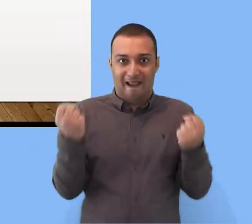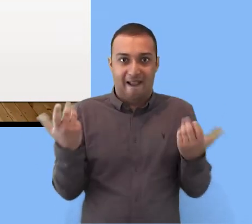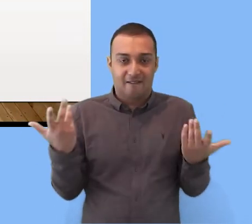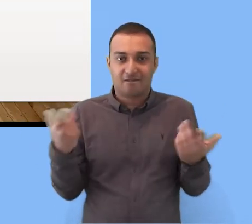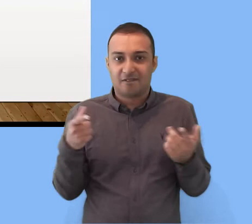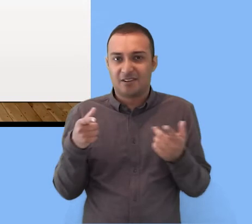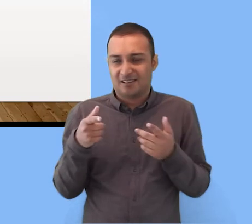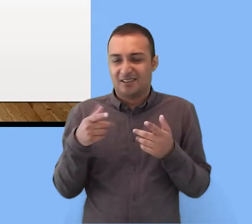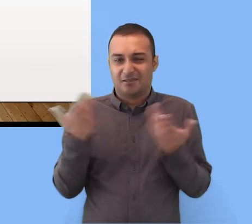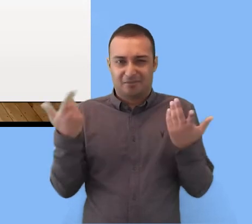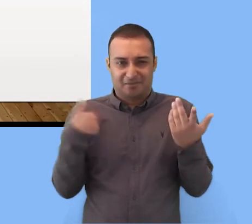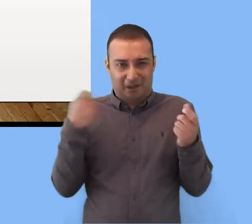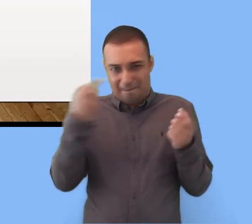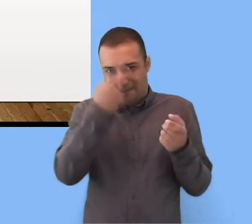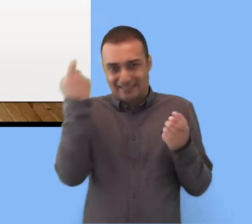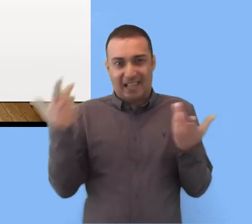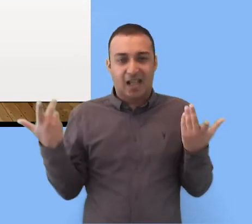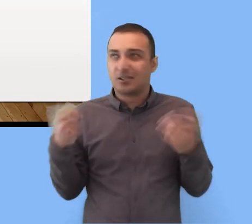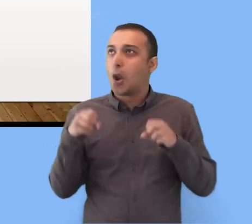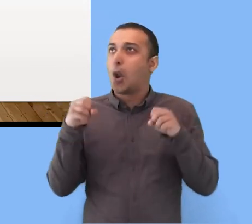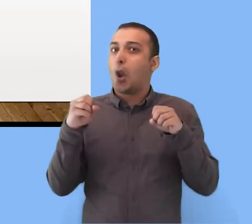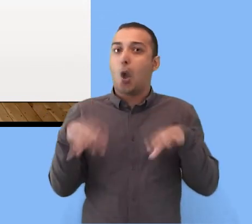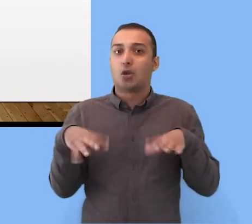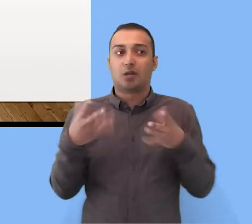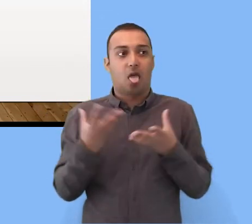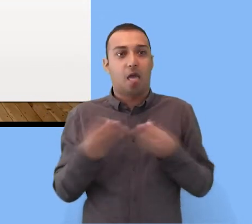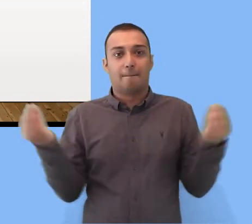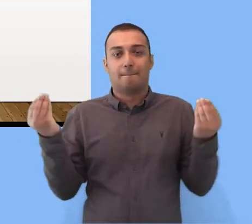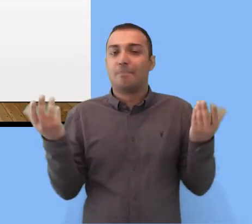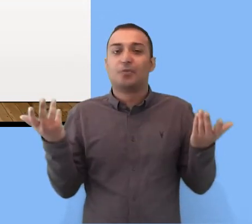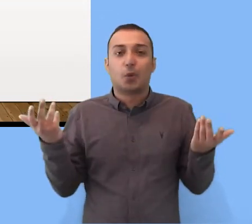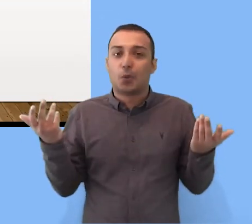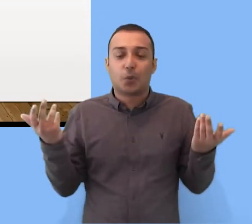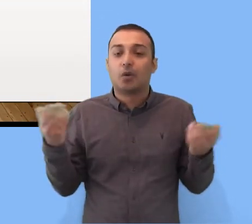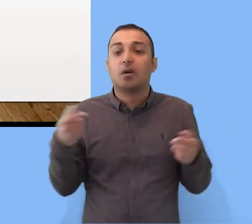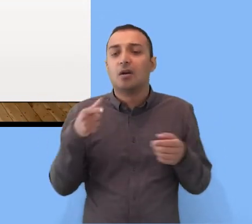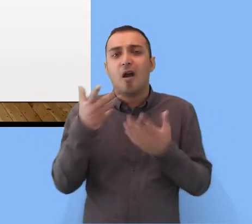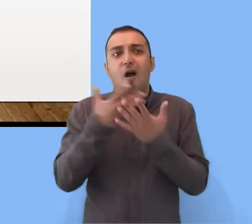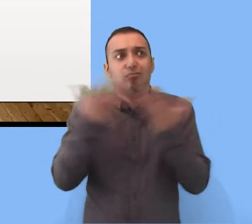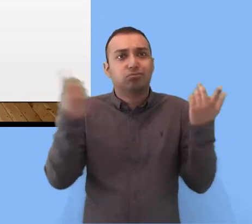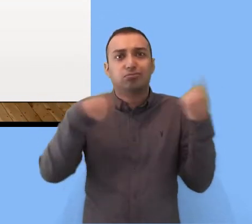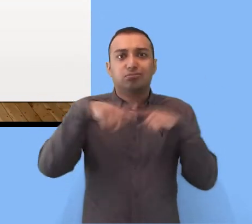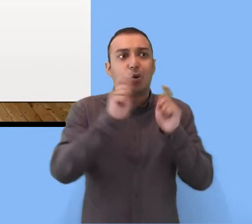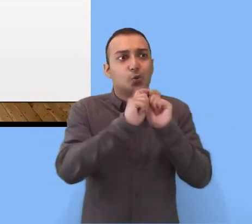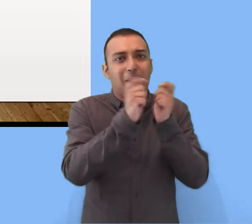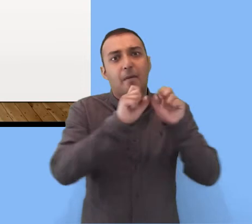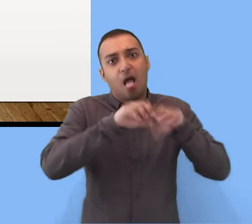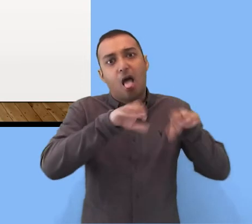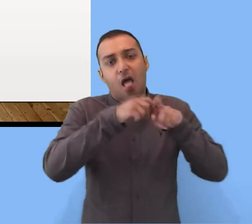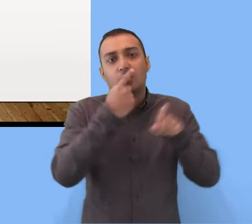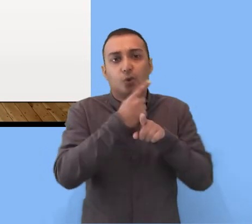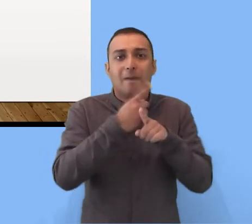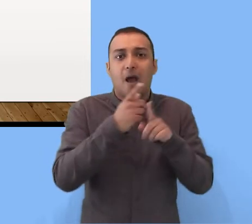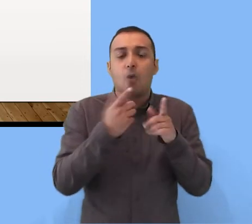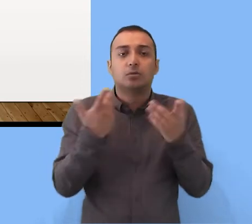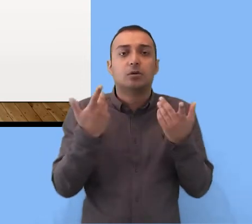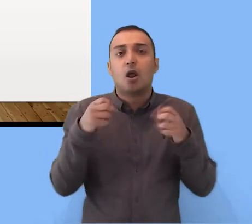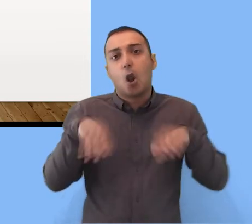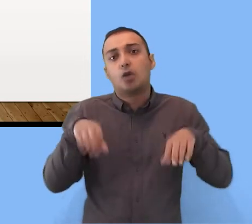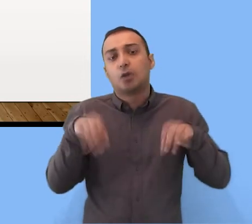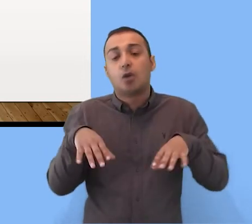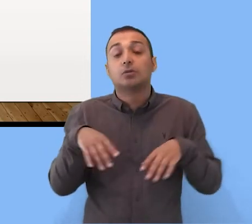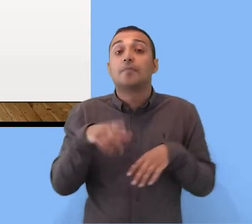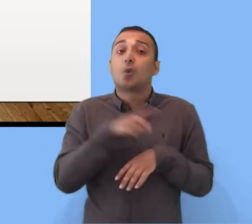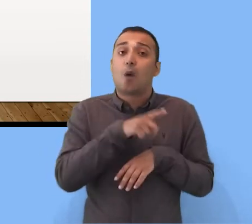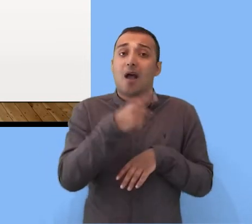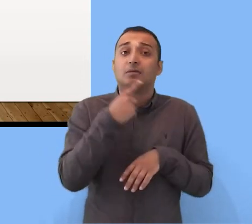and reports being written, but a lot of them are doing one of two things. They're either saying, well, children would have been in school 8 hours and they've